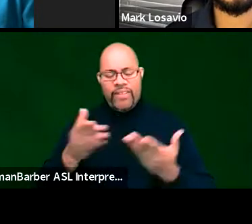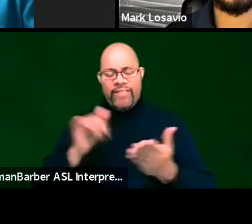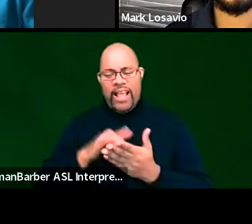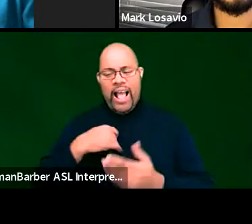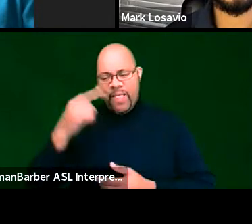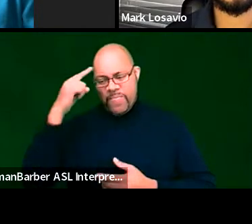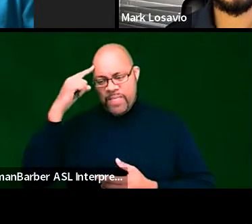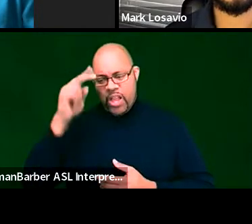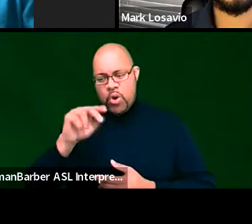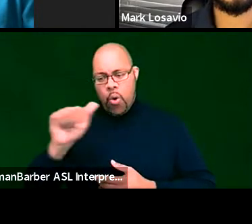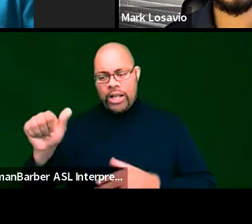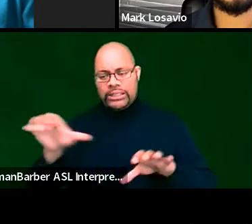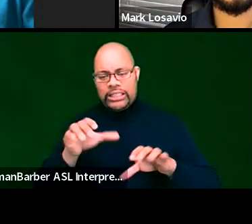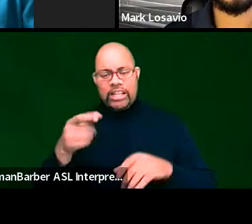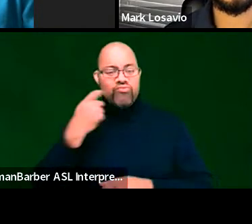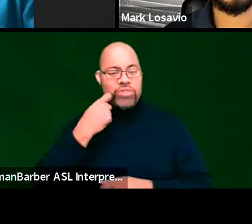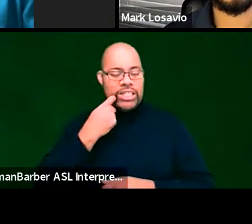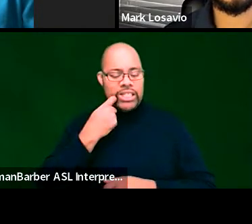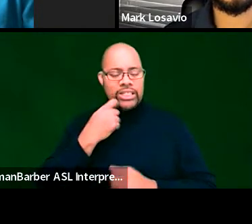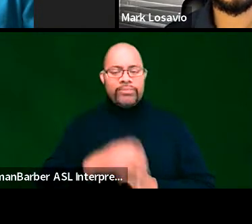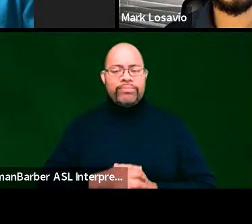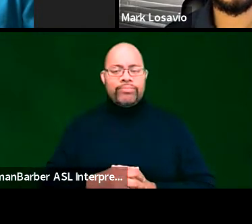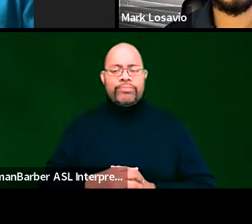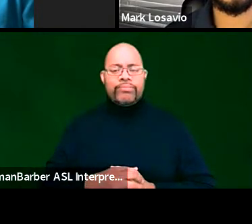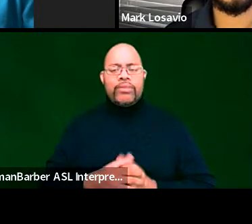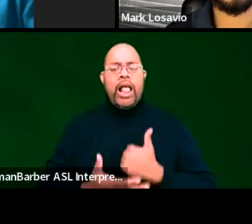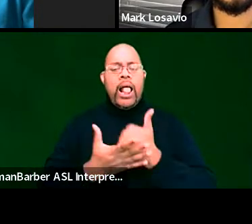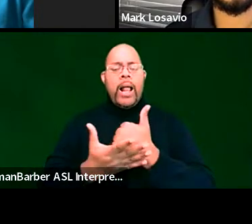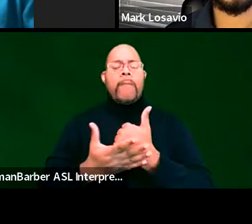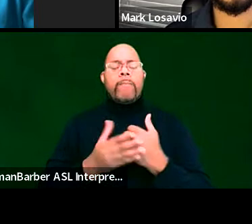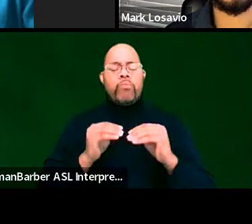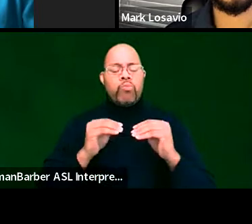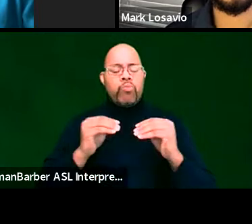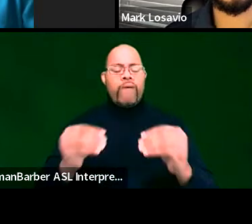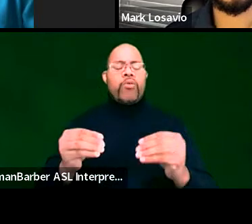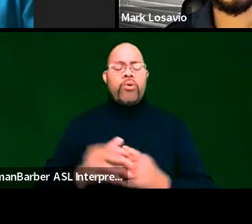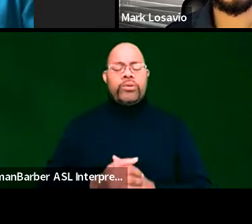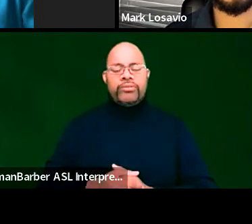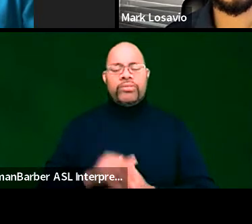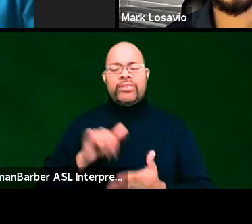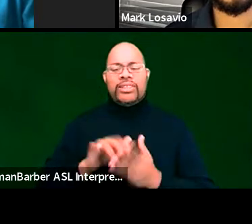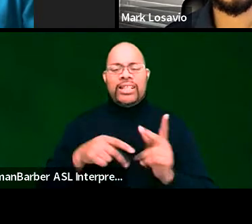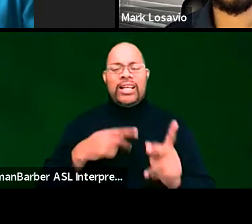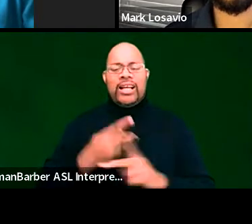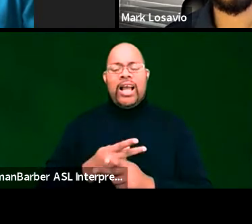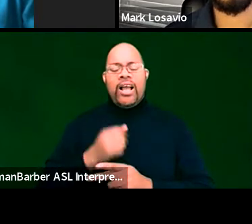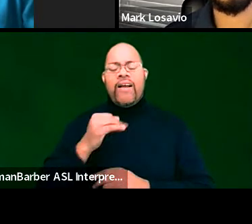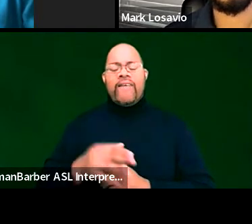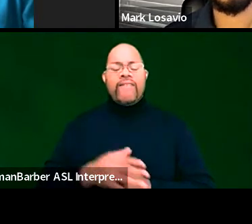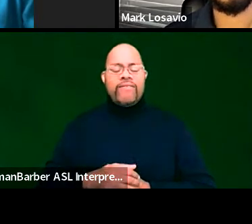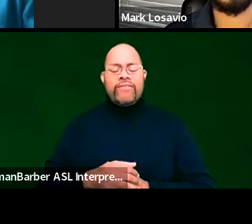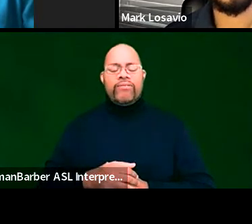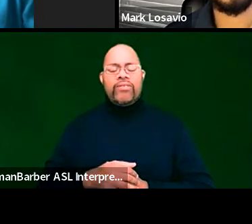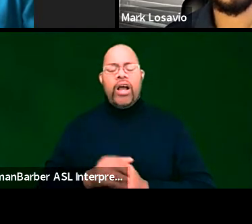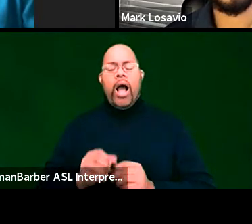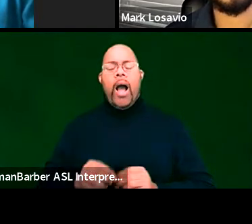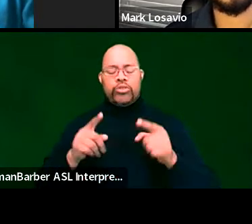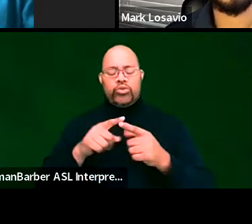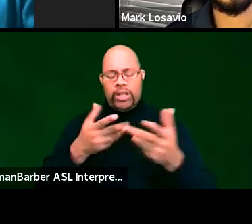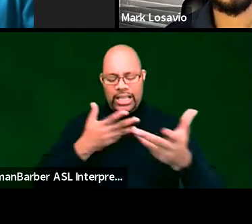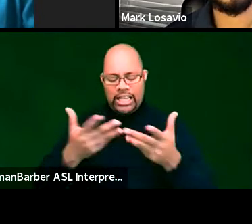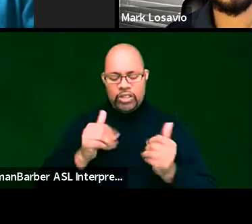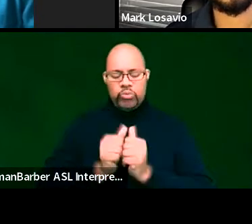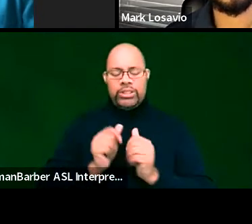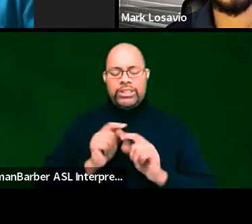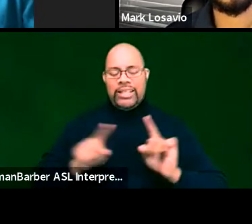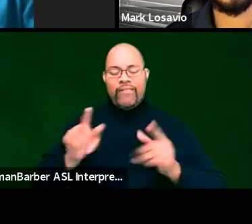think NOAA has done recently to help move forward, right? These kinds of opportunities to engage